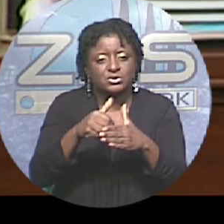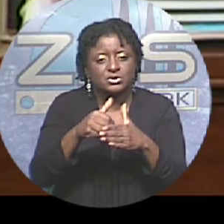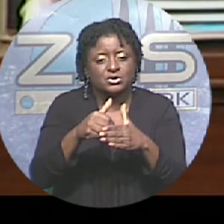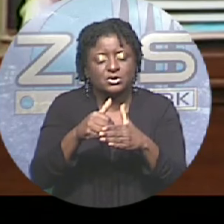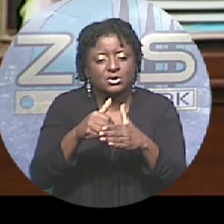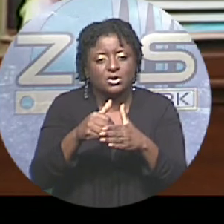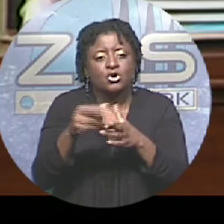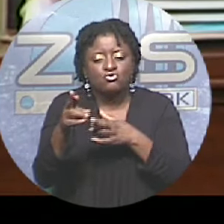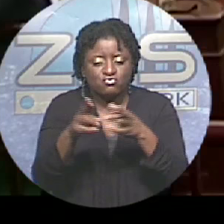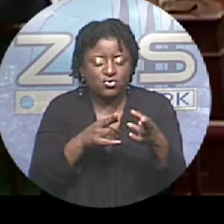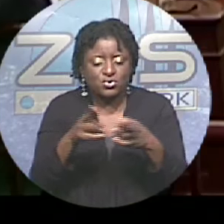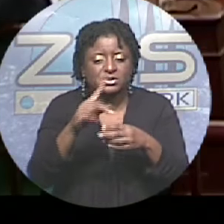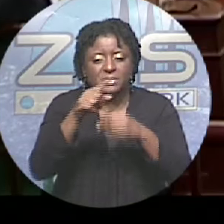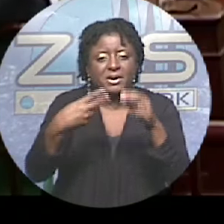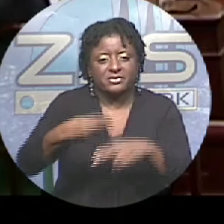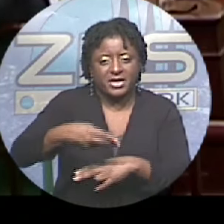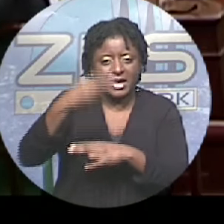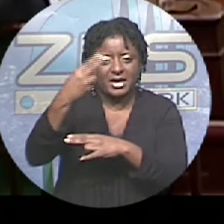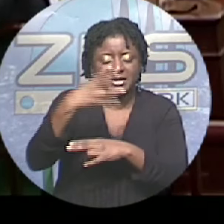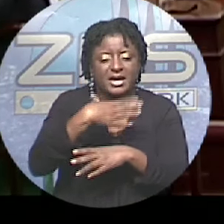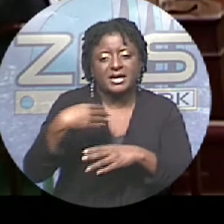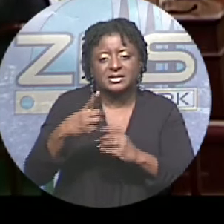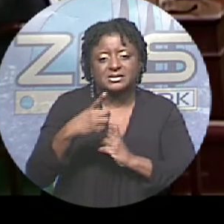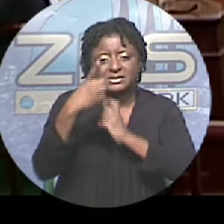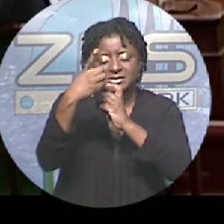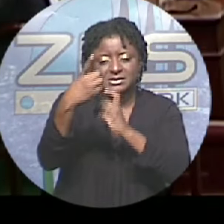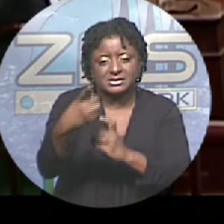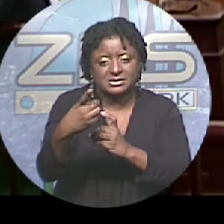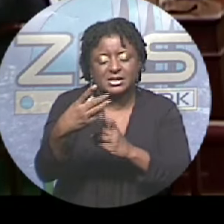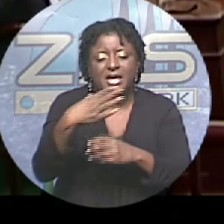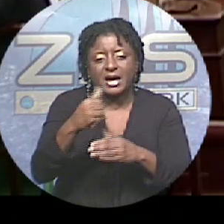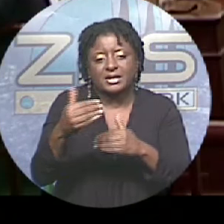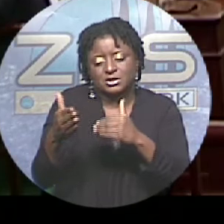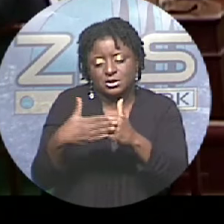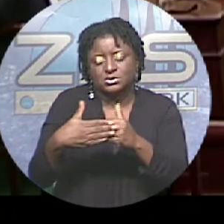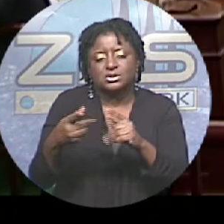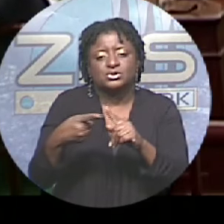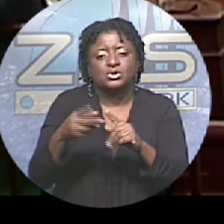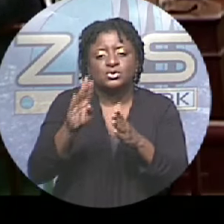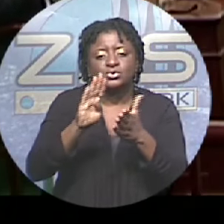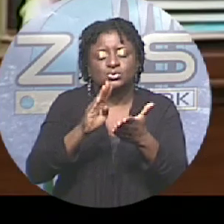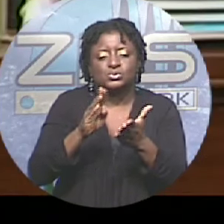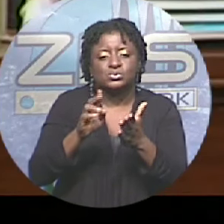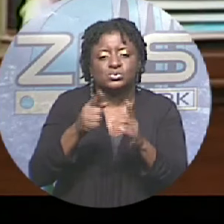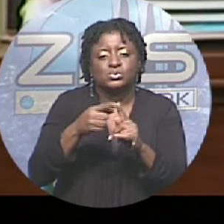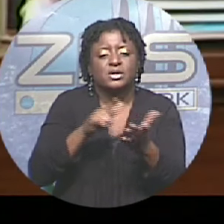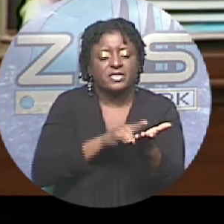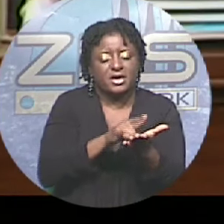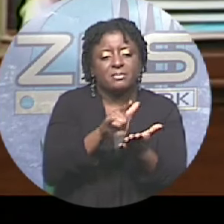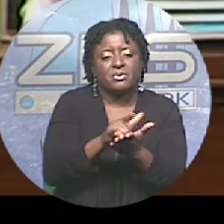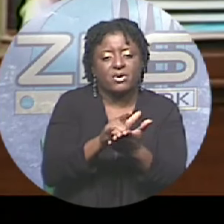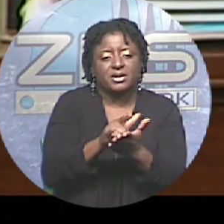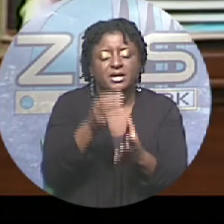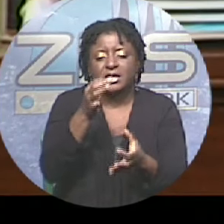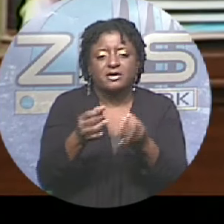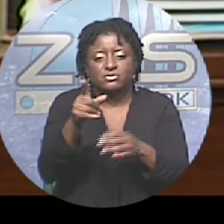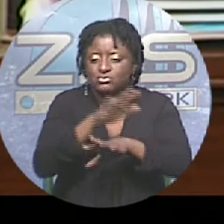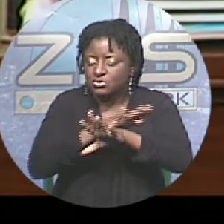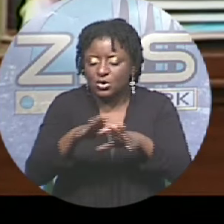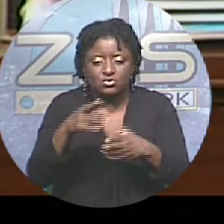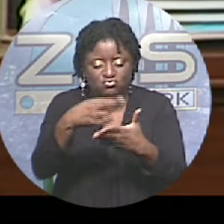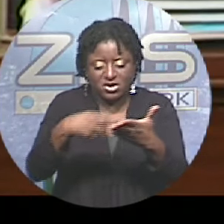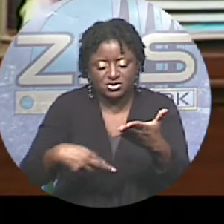height and distance for a UAV to fly within proximity of airports or persons, among other things. Failure to register may result in